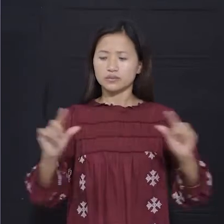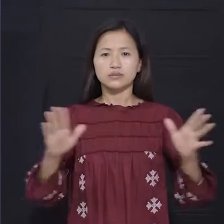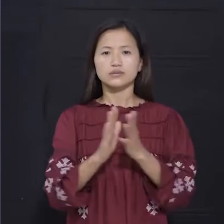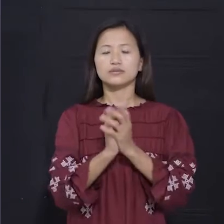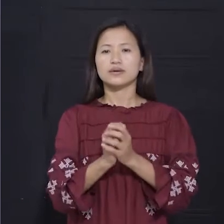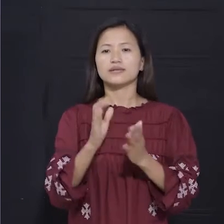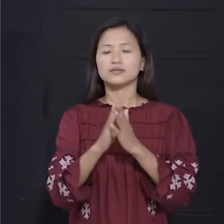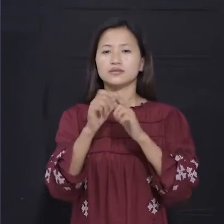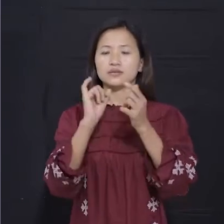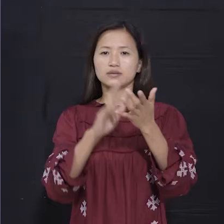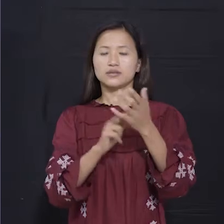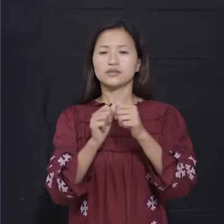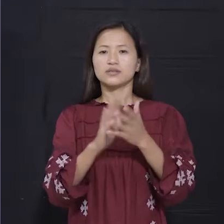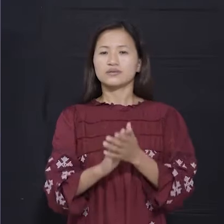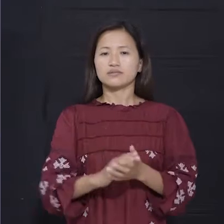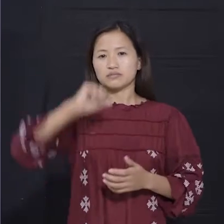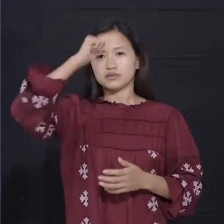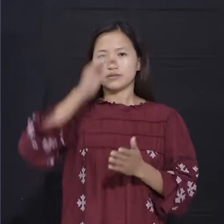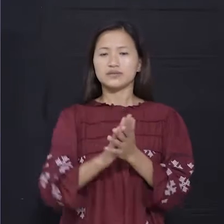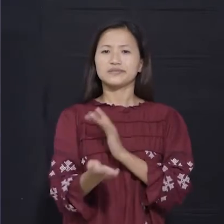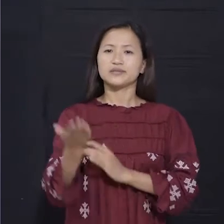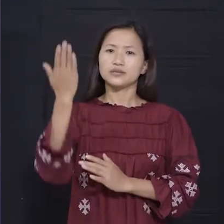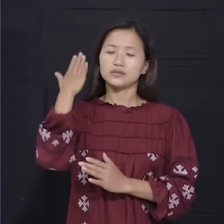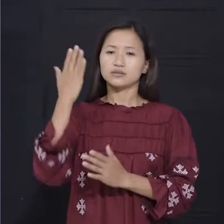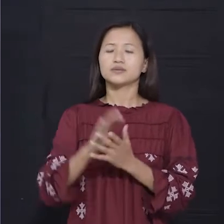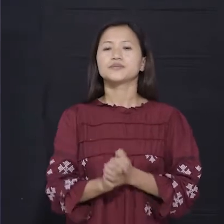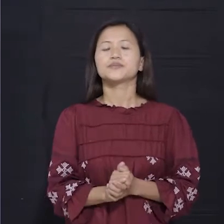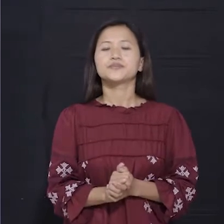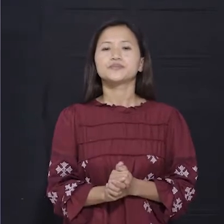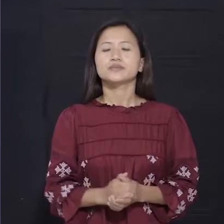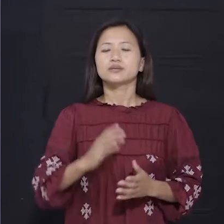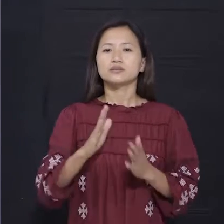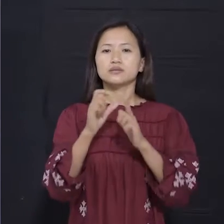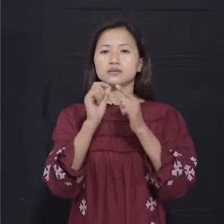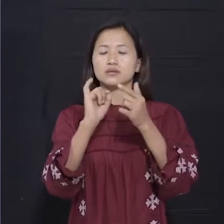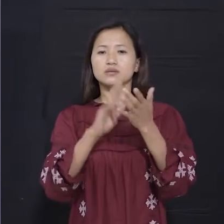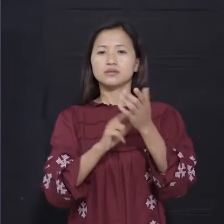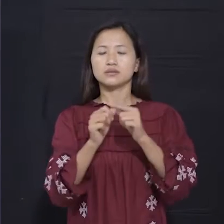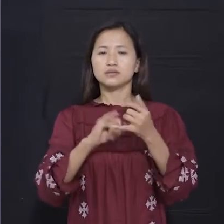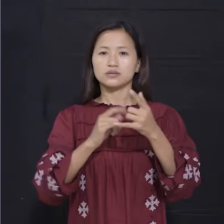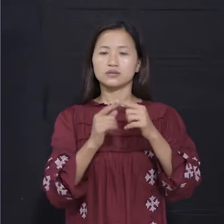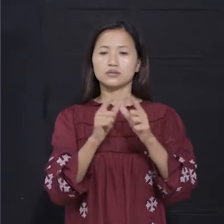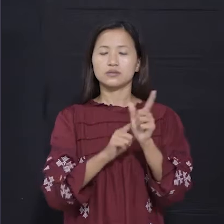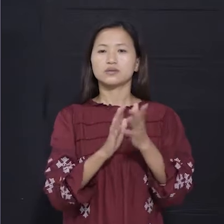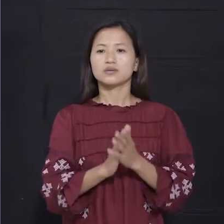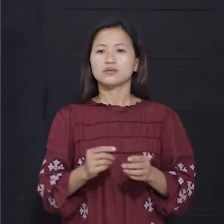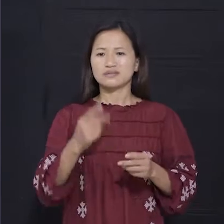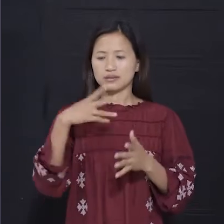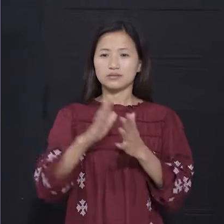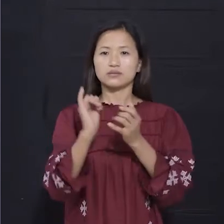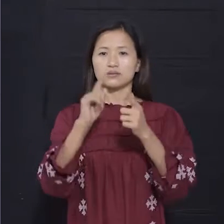the Indian history, alright? Because this dynasty was existed for